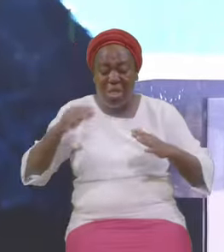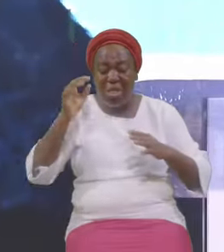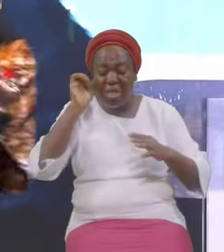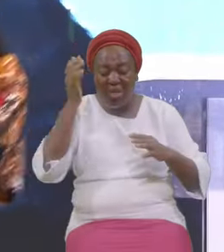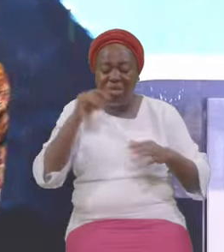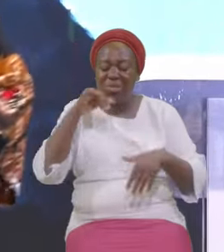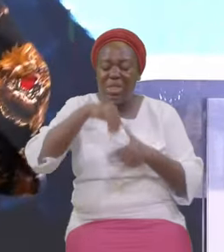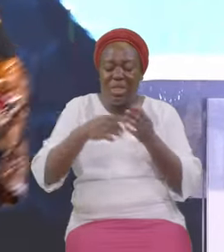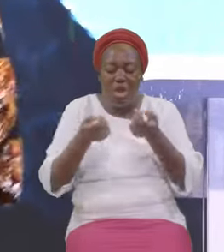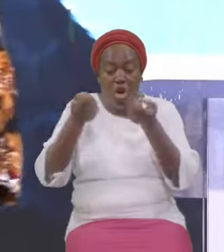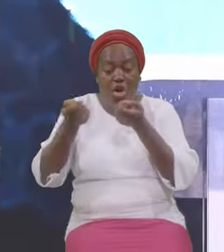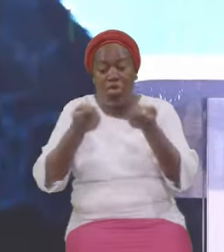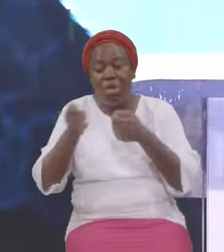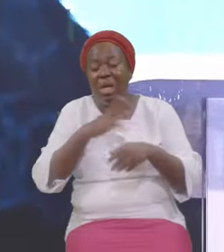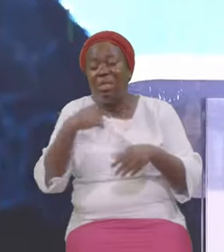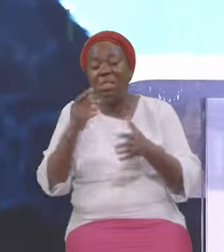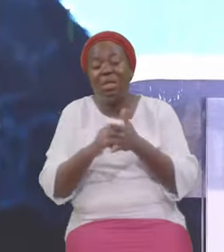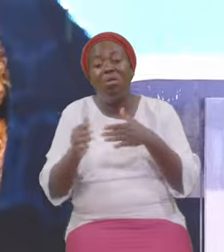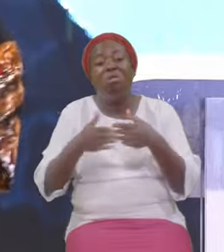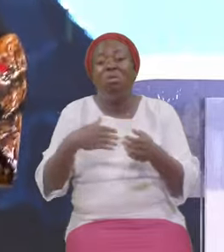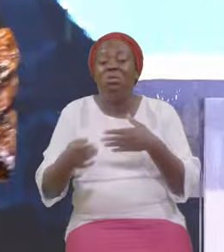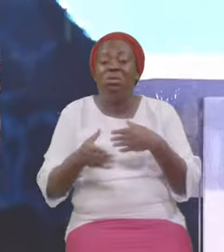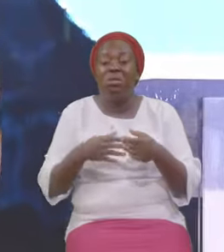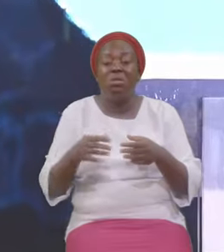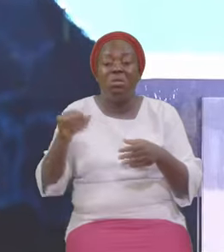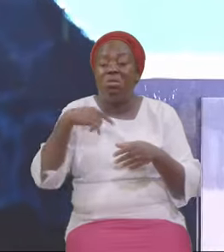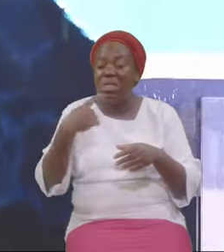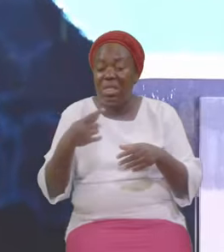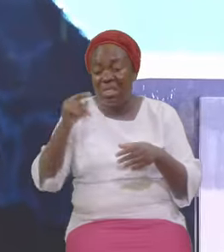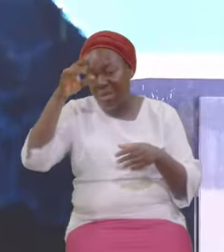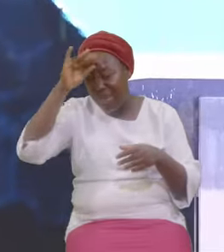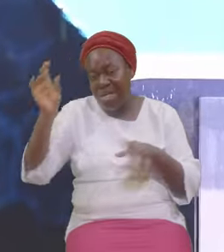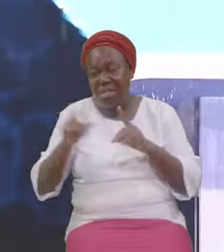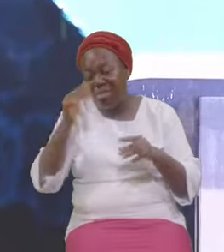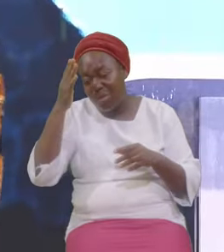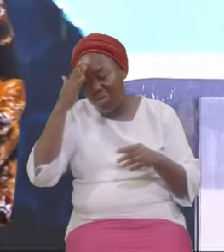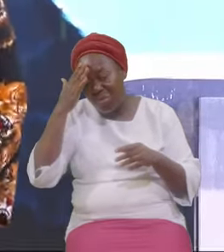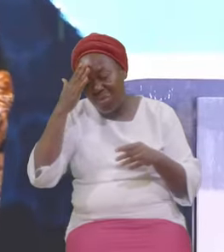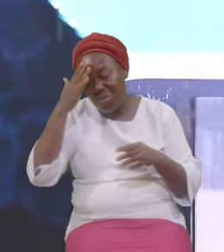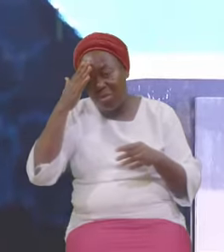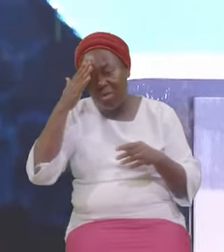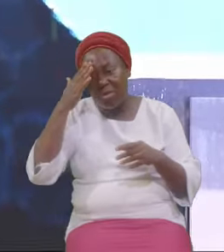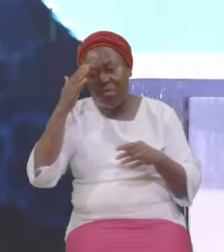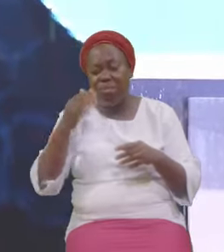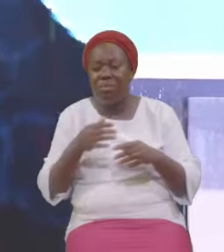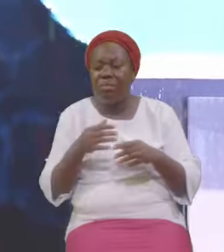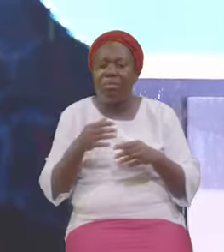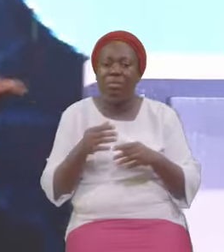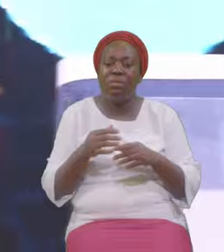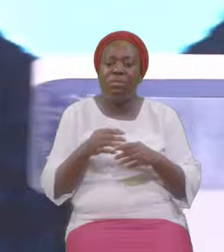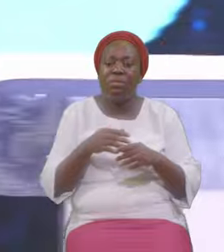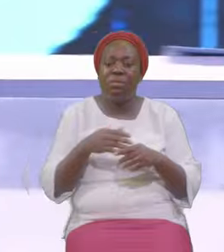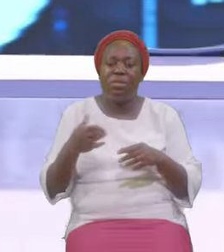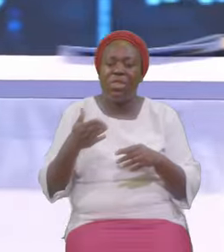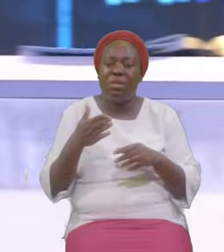saying whatever they were saying. The man did not know there was an abyss. There was, you know, a bottomless pit. There